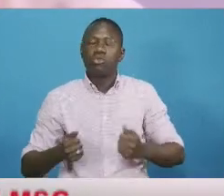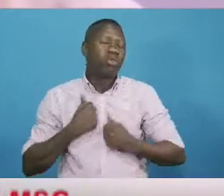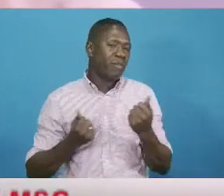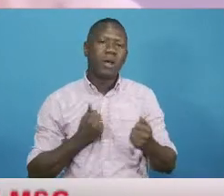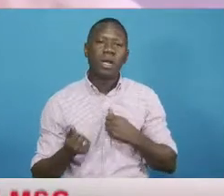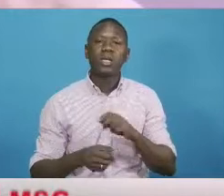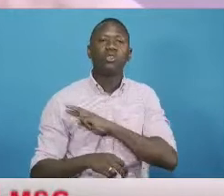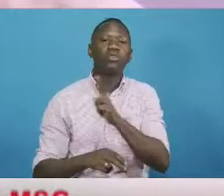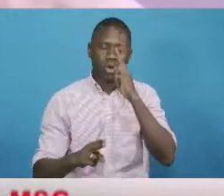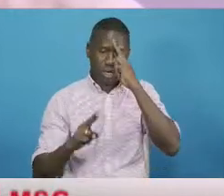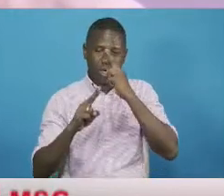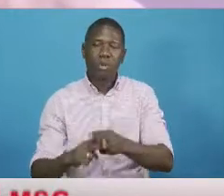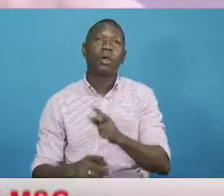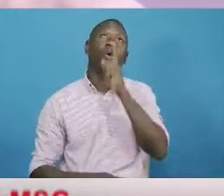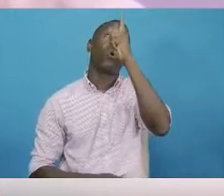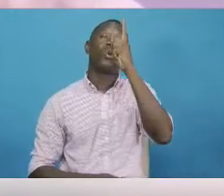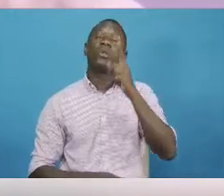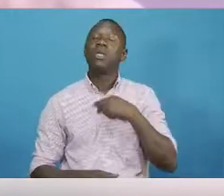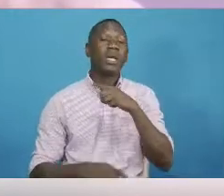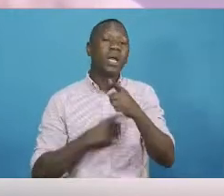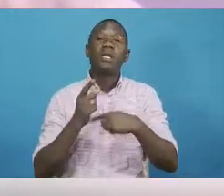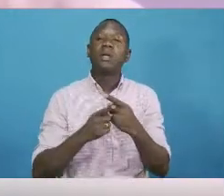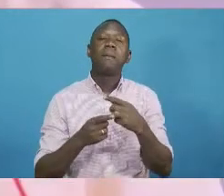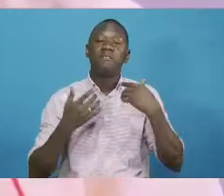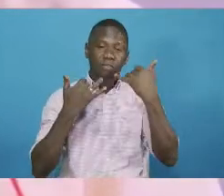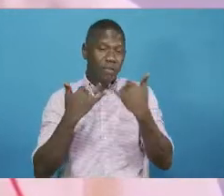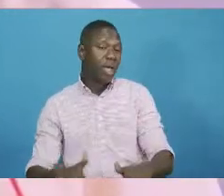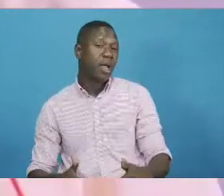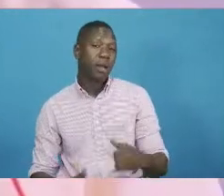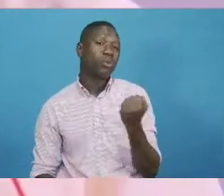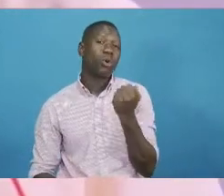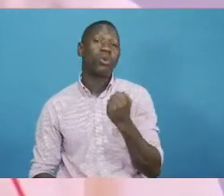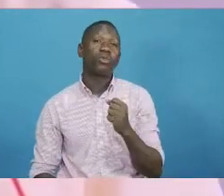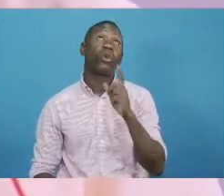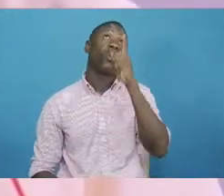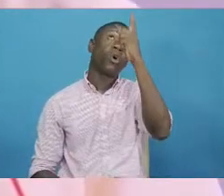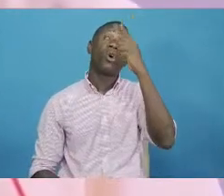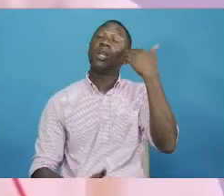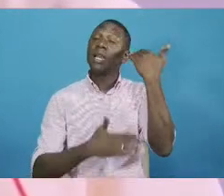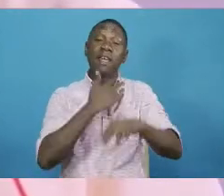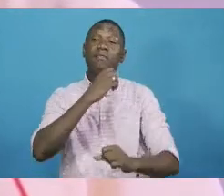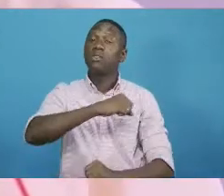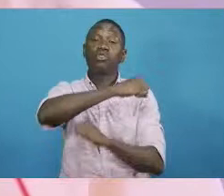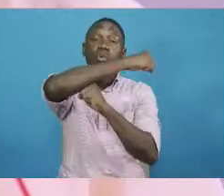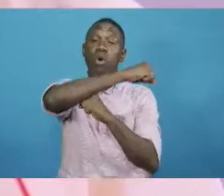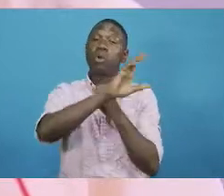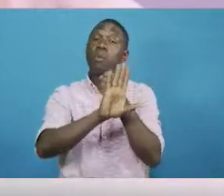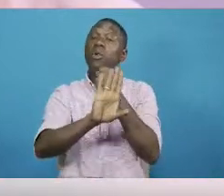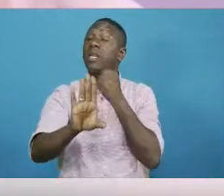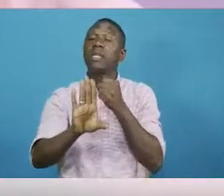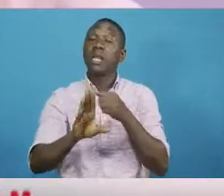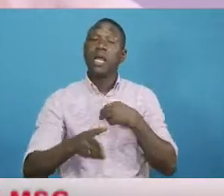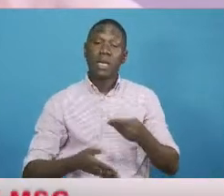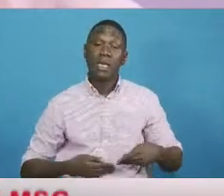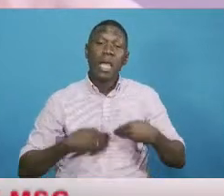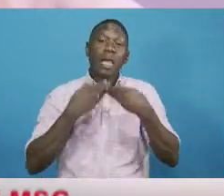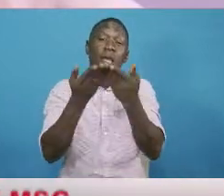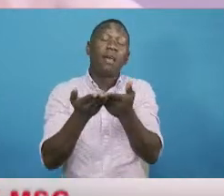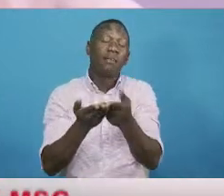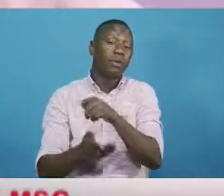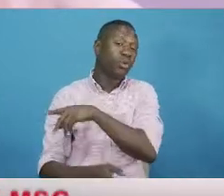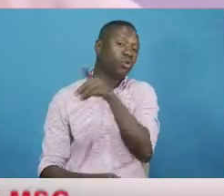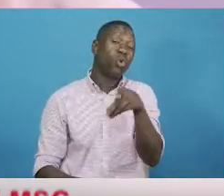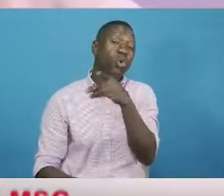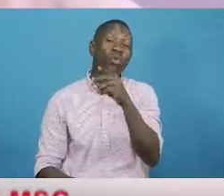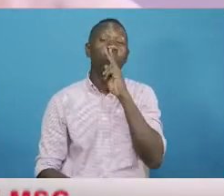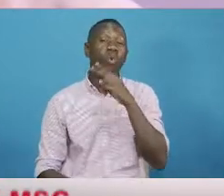God. They ultimately failed because God never supports, protects, and delivers those who